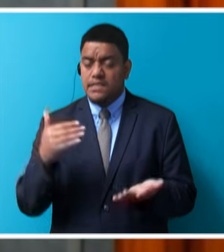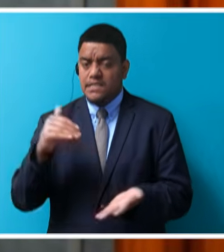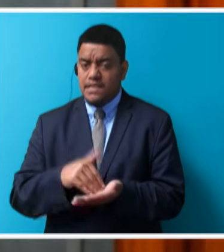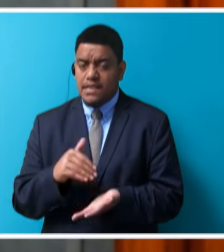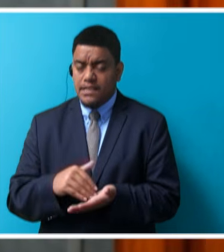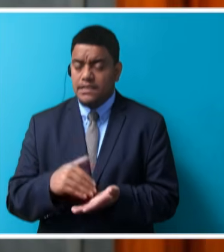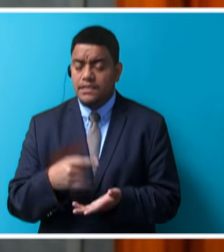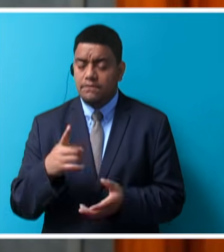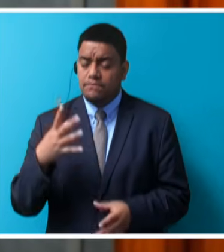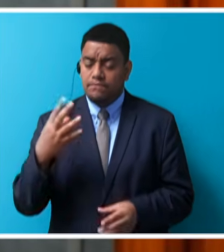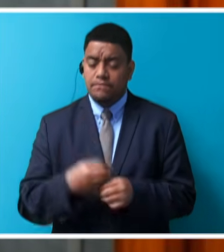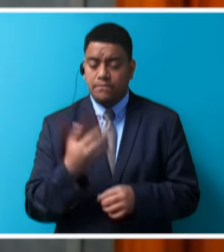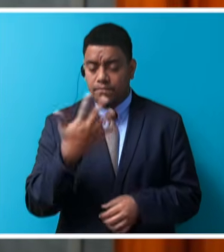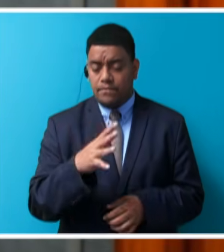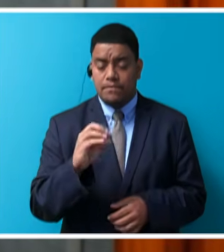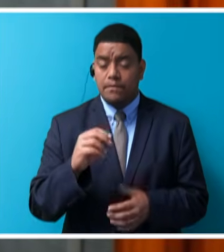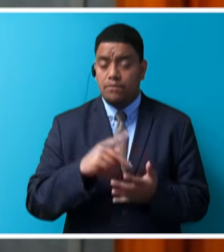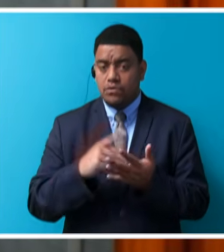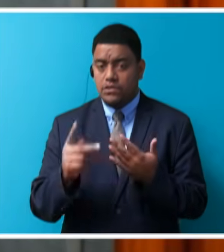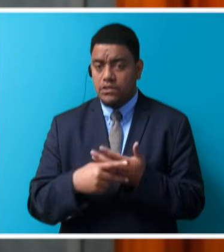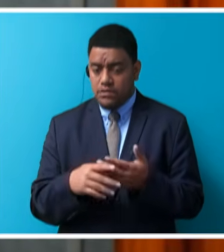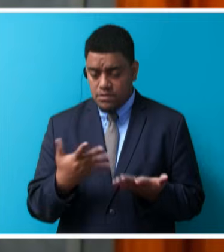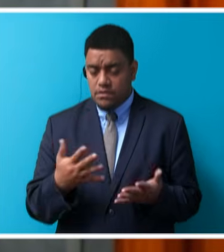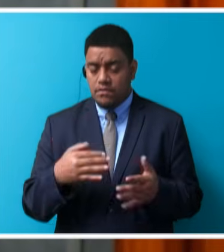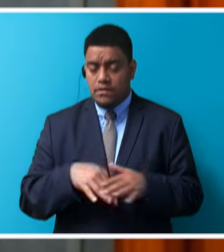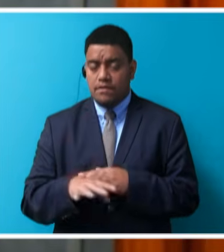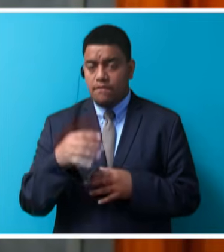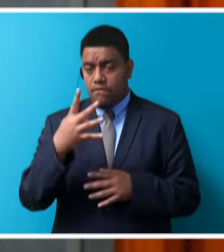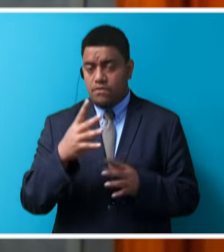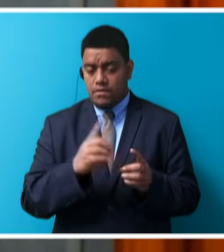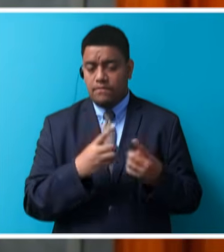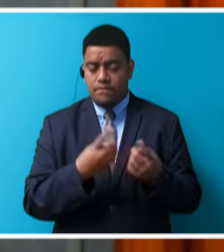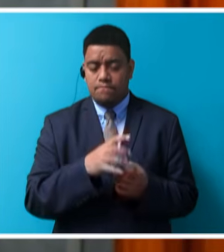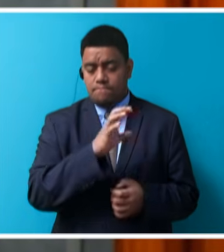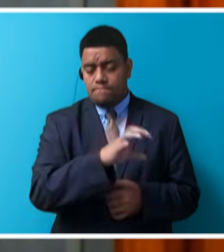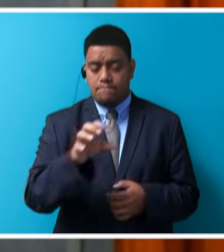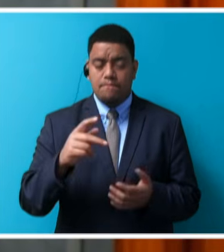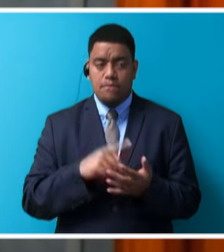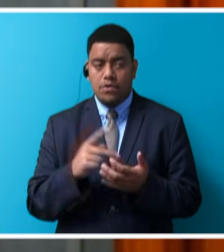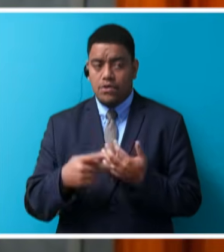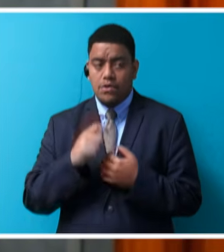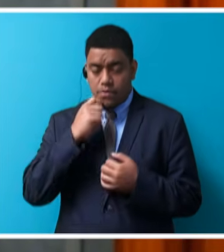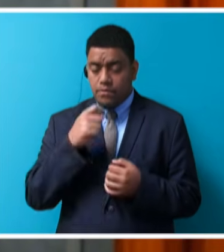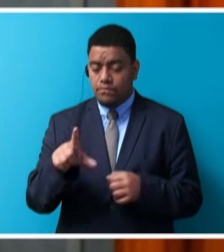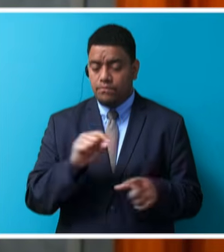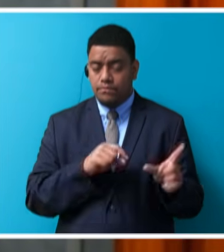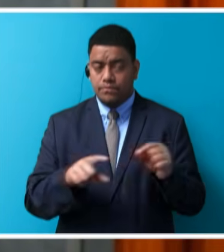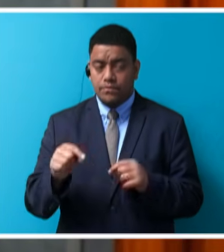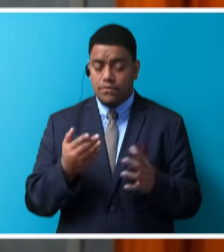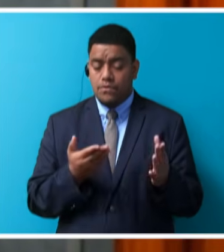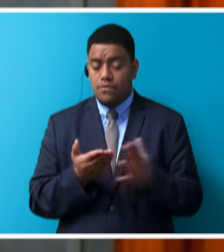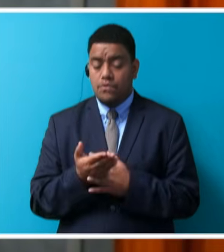with approximately 50 projects across the 4 divisions. Projects will be selected